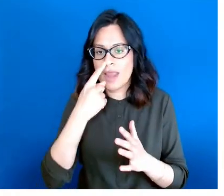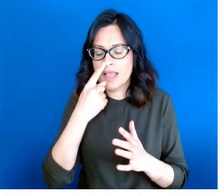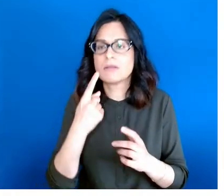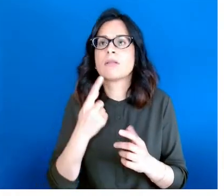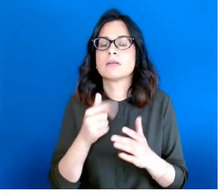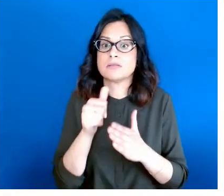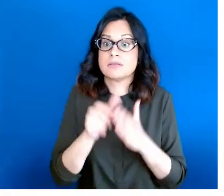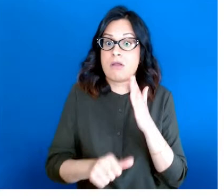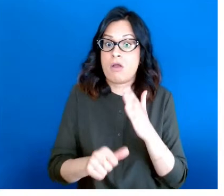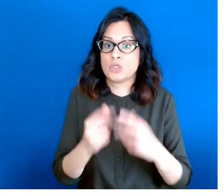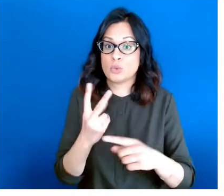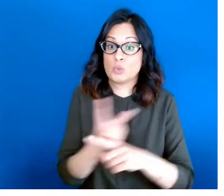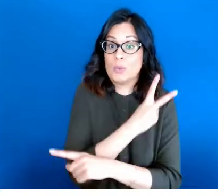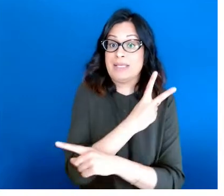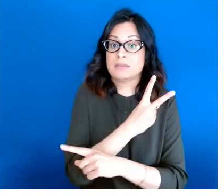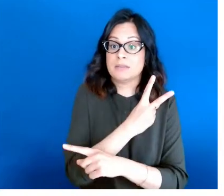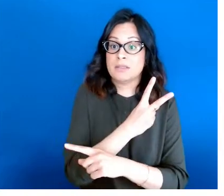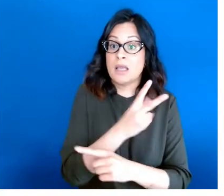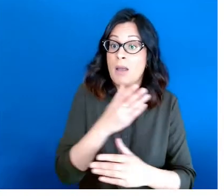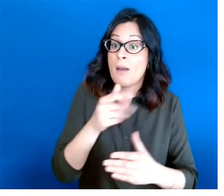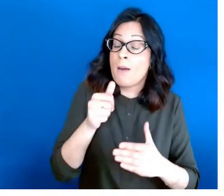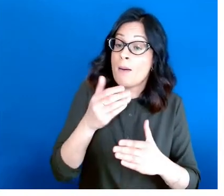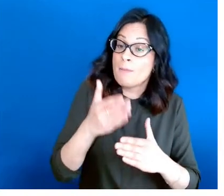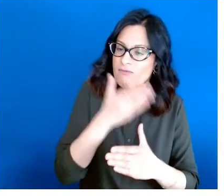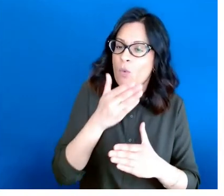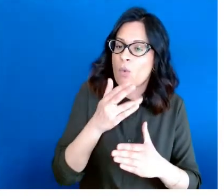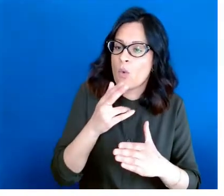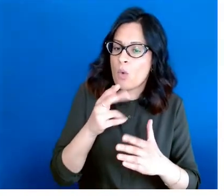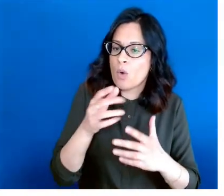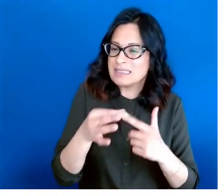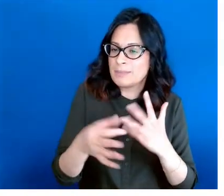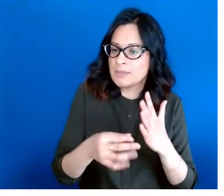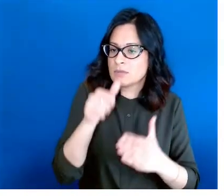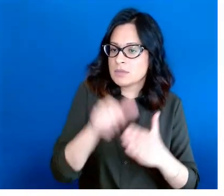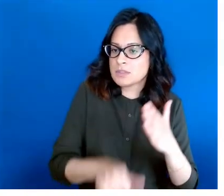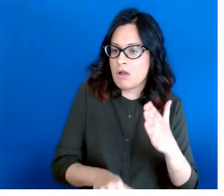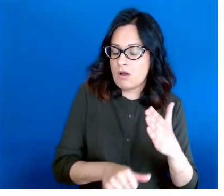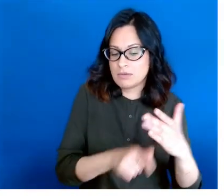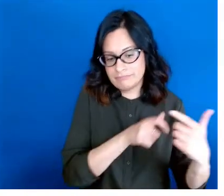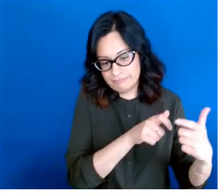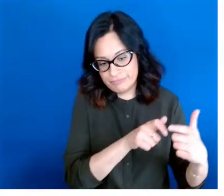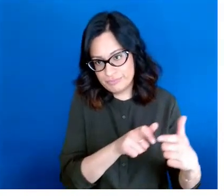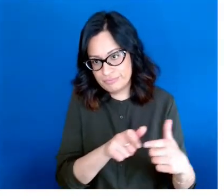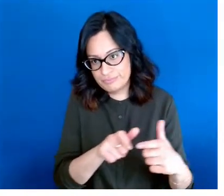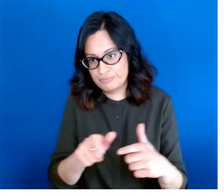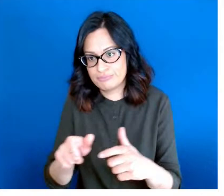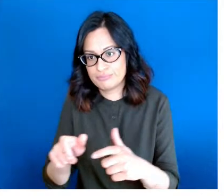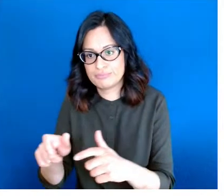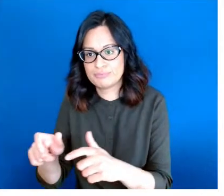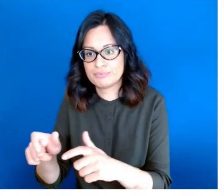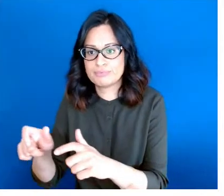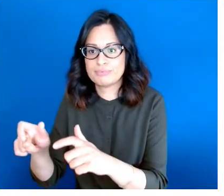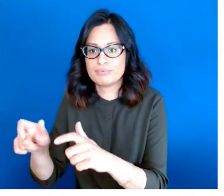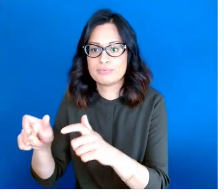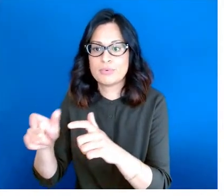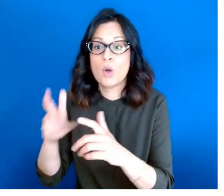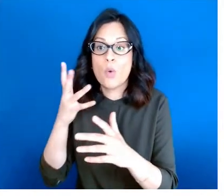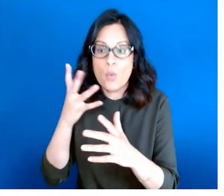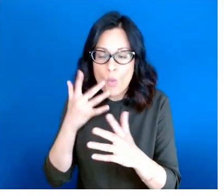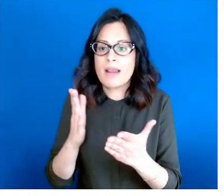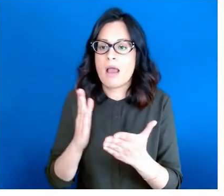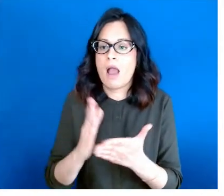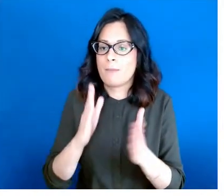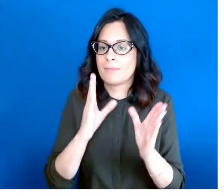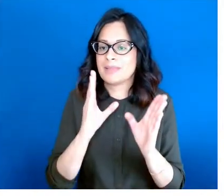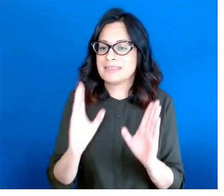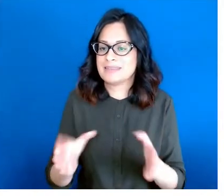weeks before symptoms typically appear, and then to continue that treatment throughout the pollen season if they are people who